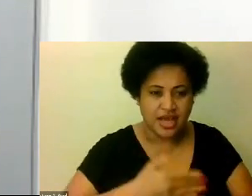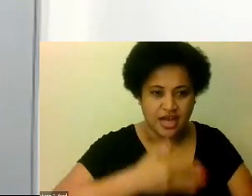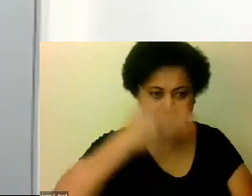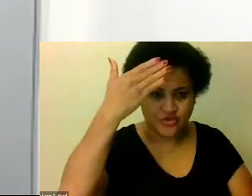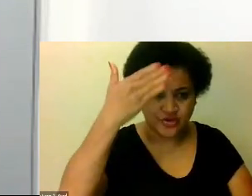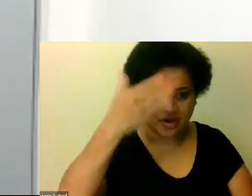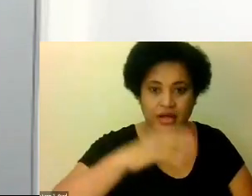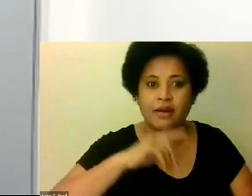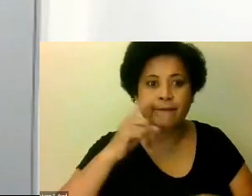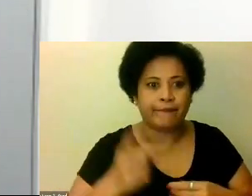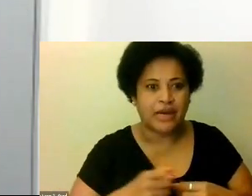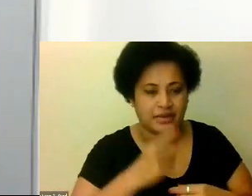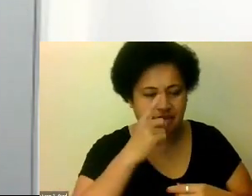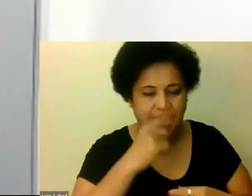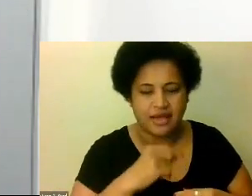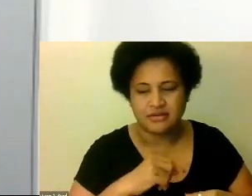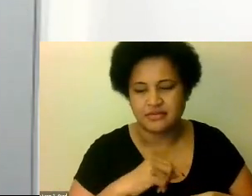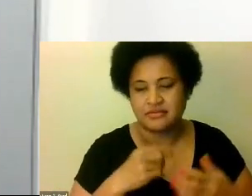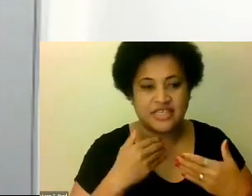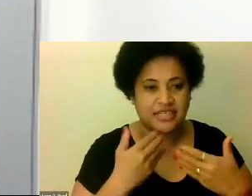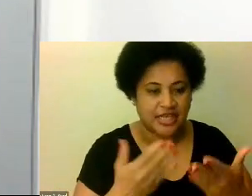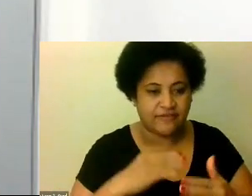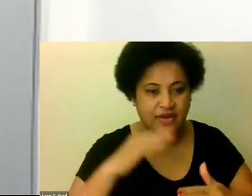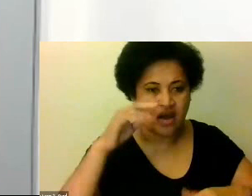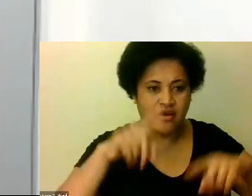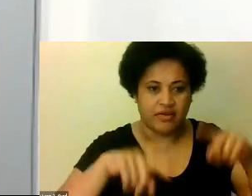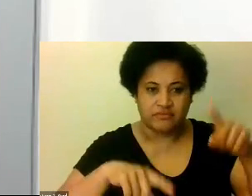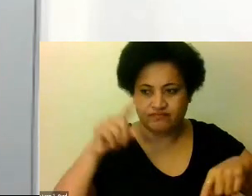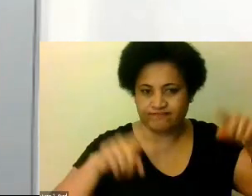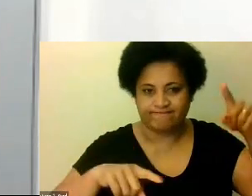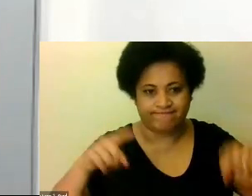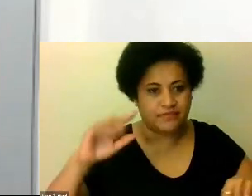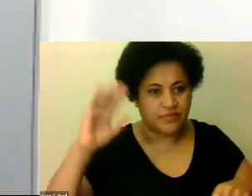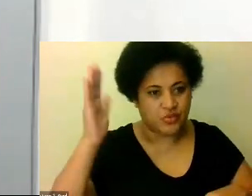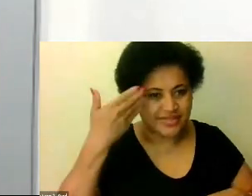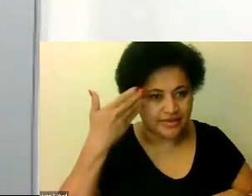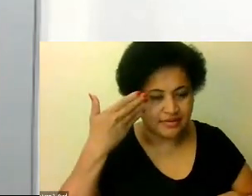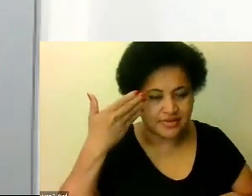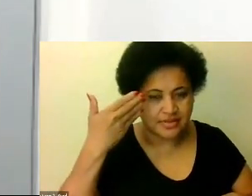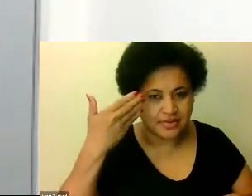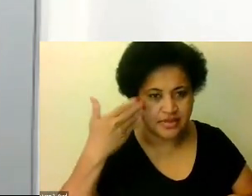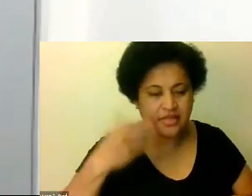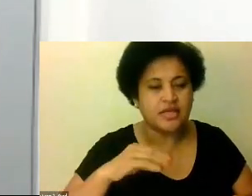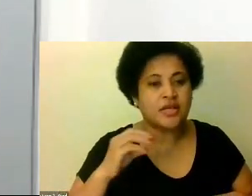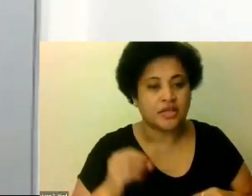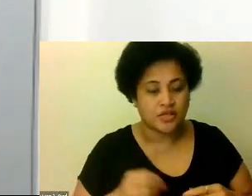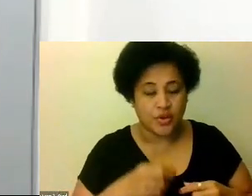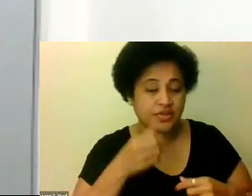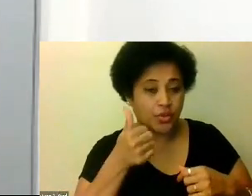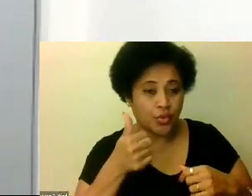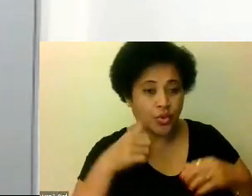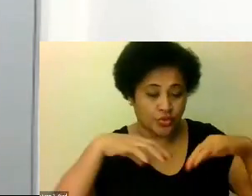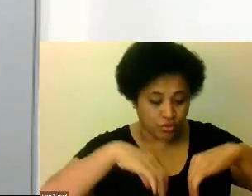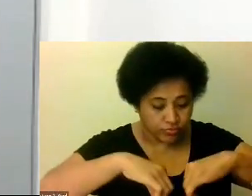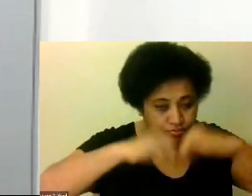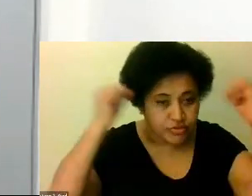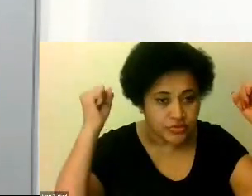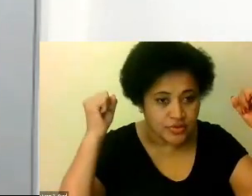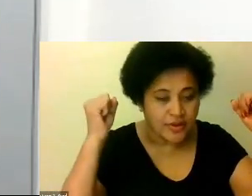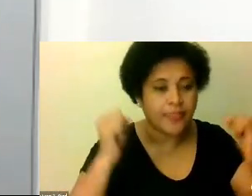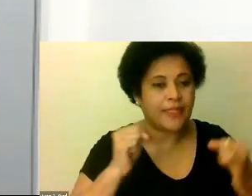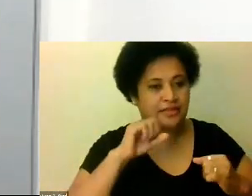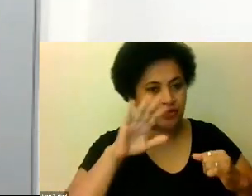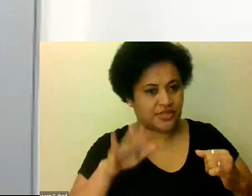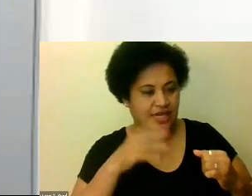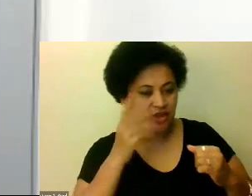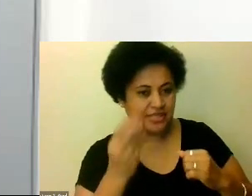such varying outcomes. And so it's been great to be able to do a deep dive into some of these issues and